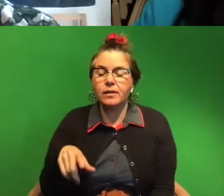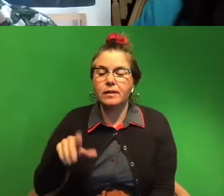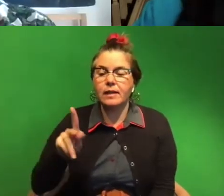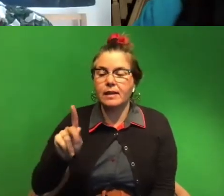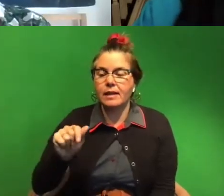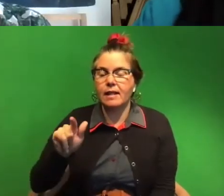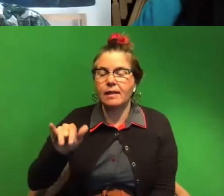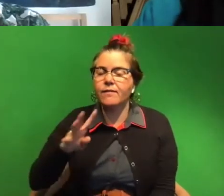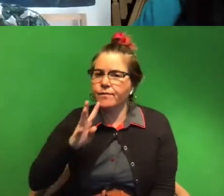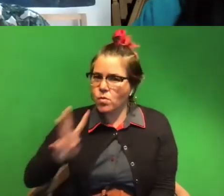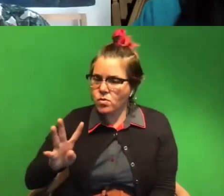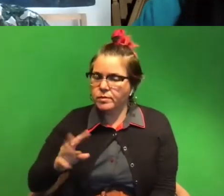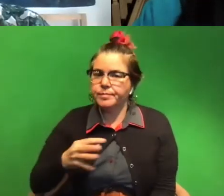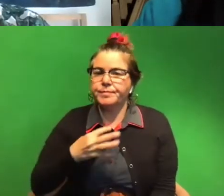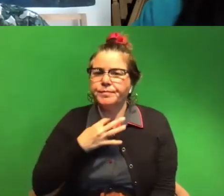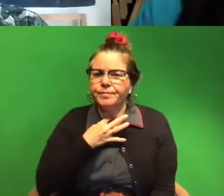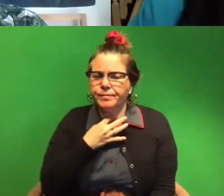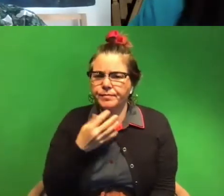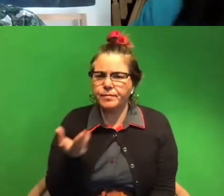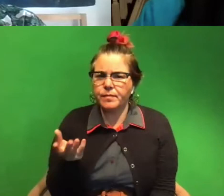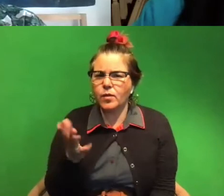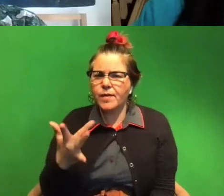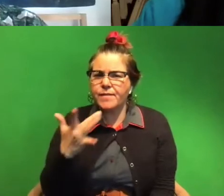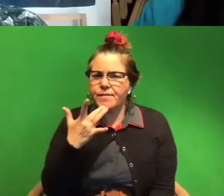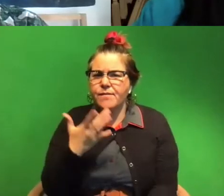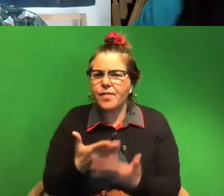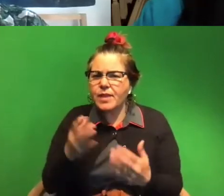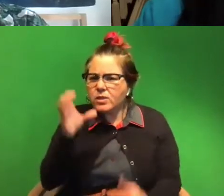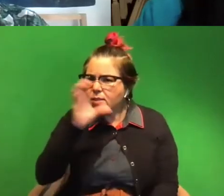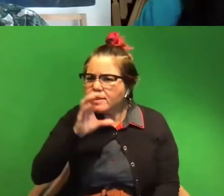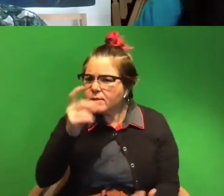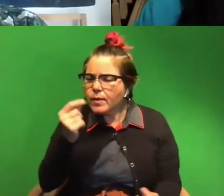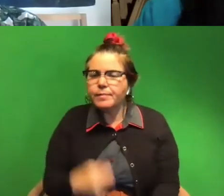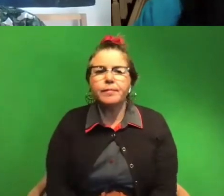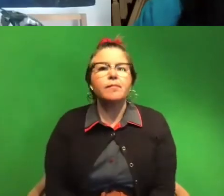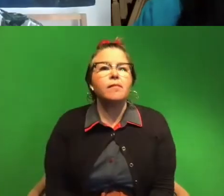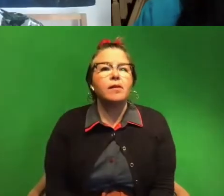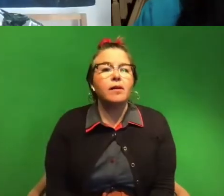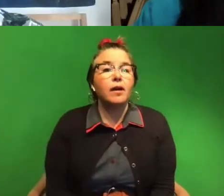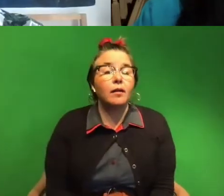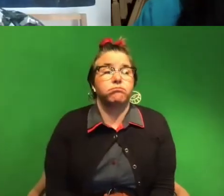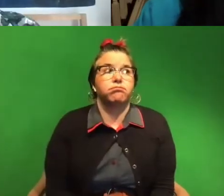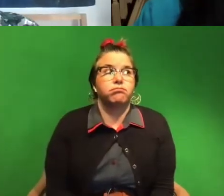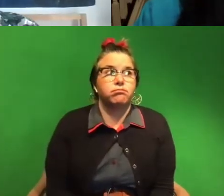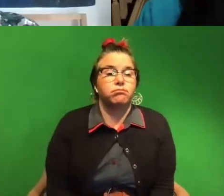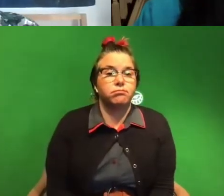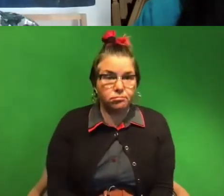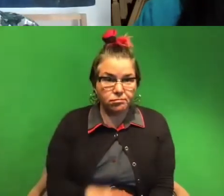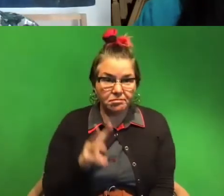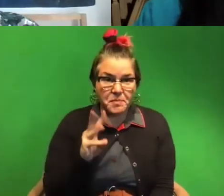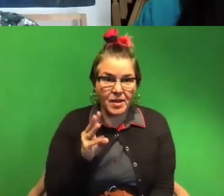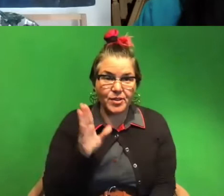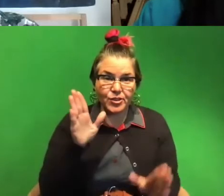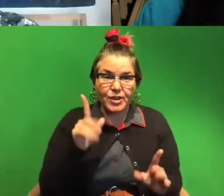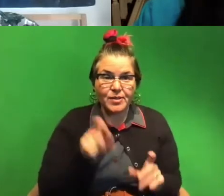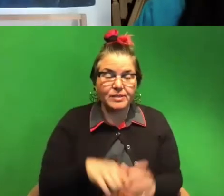age 4. She wants to know what's your favorite thing to explore? Oh, oh, wow, that's a great